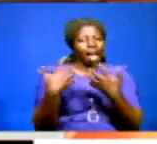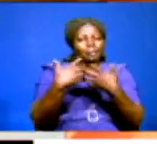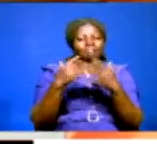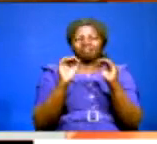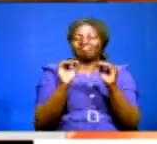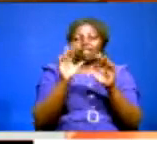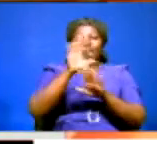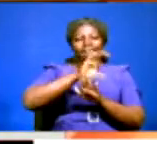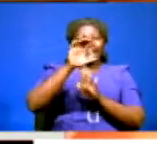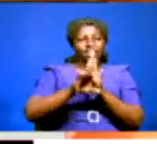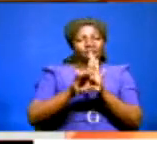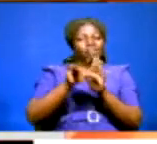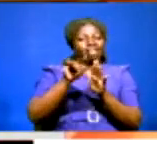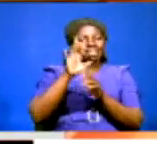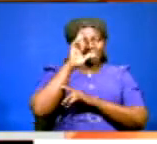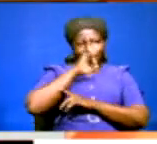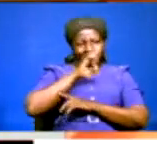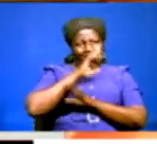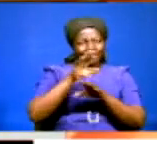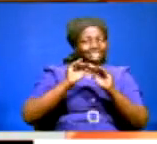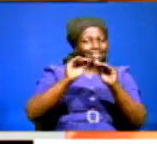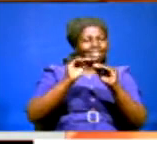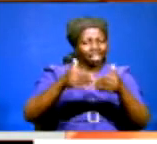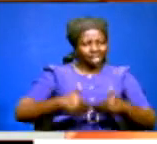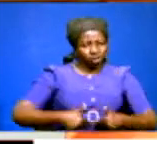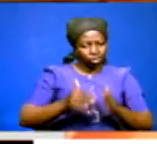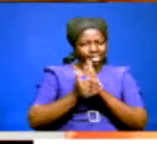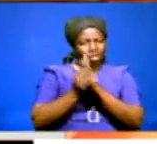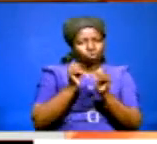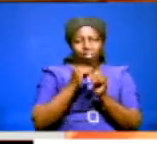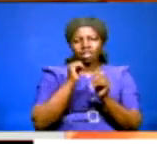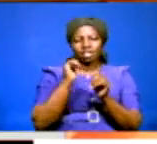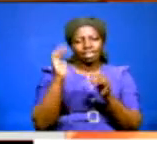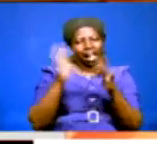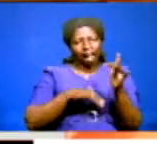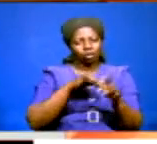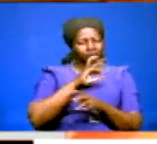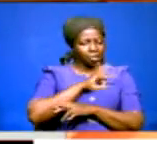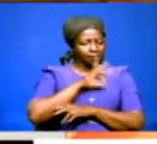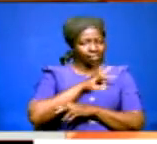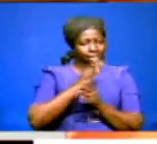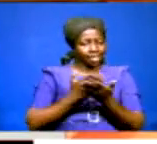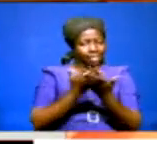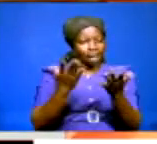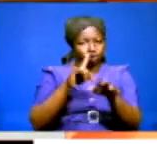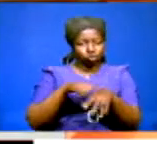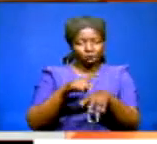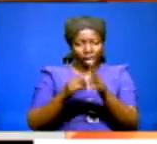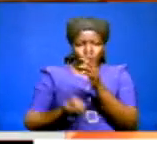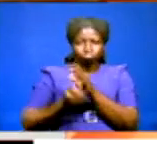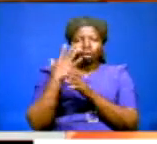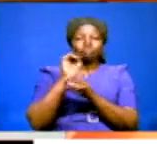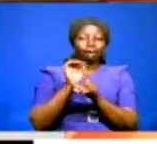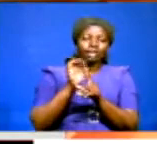risk equipping the youth with skills that cannot benefit them. He was speaking during the launch of the Maven Mentorship Program.